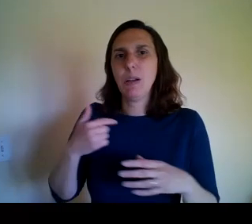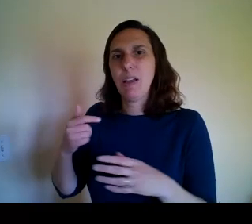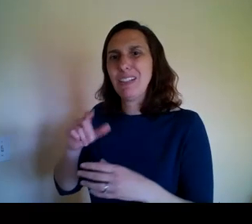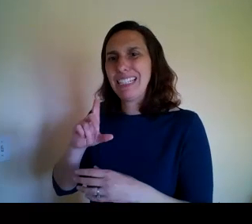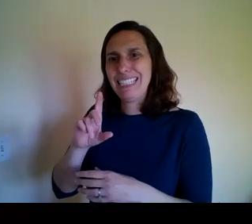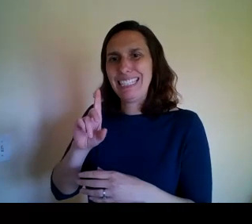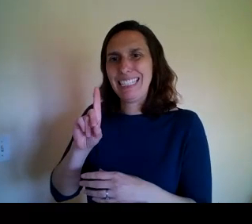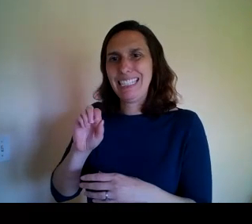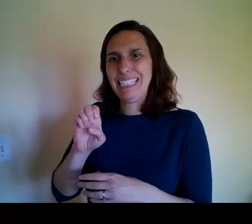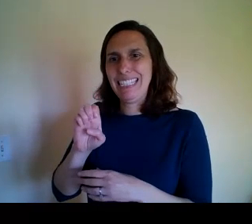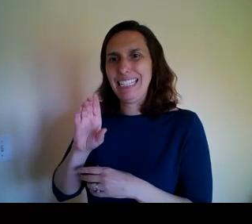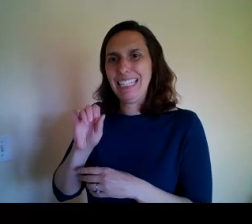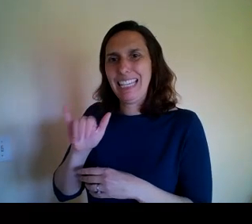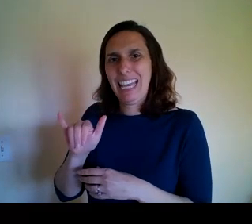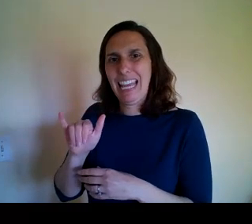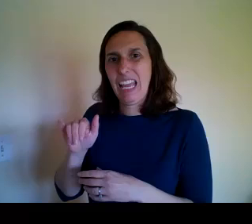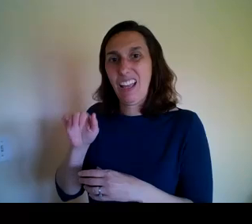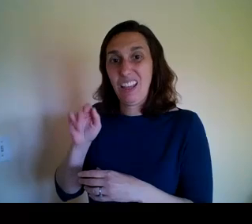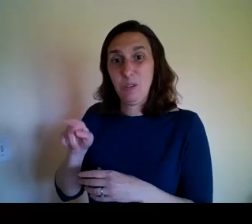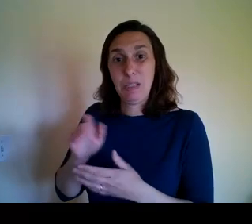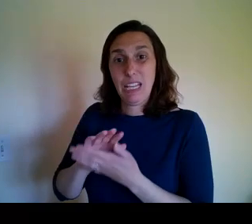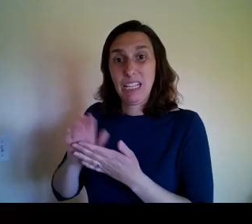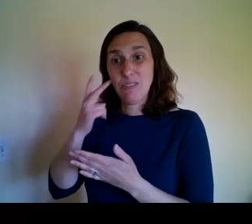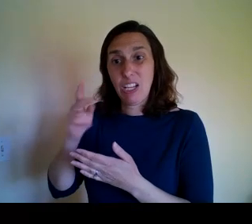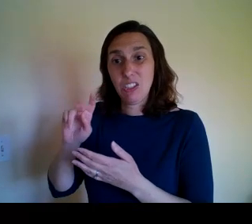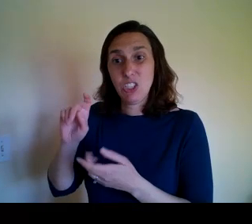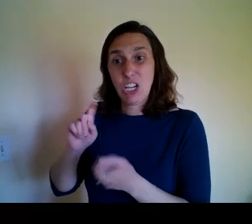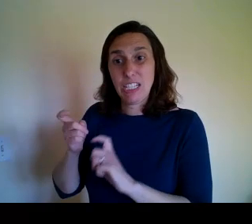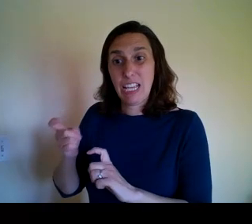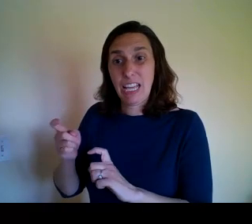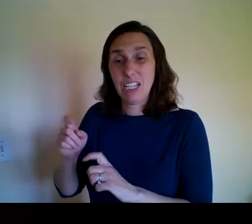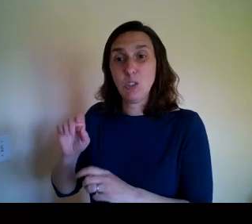it be nice if I could turn this into a power of 2?